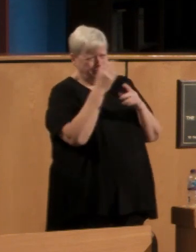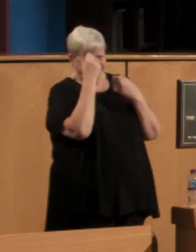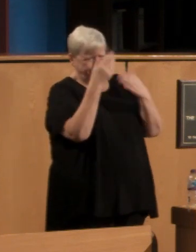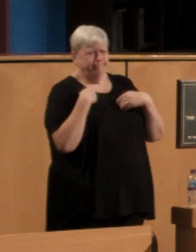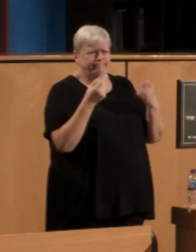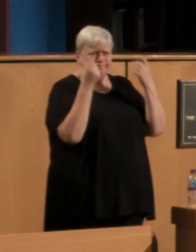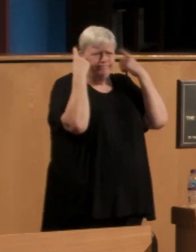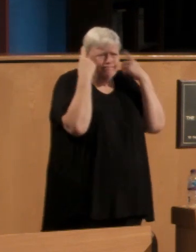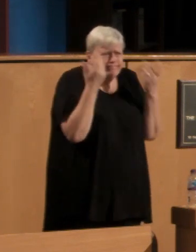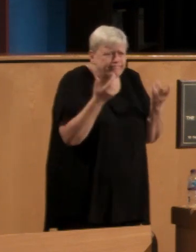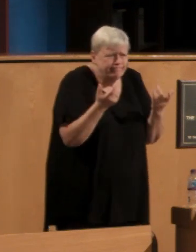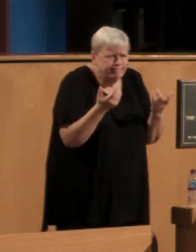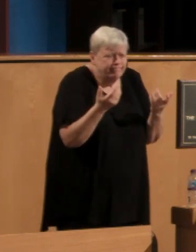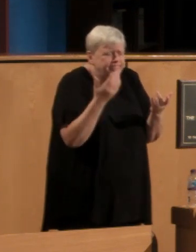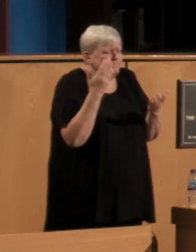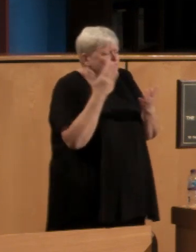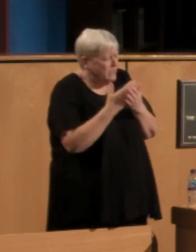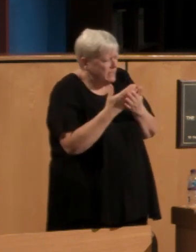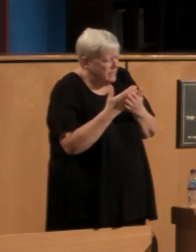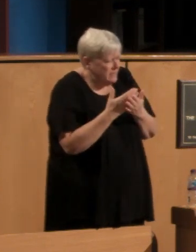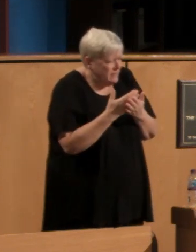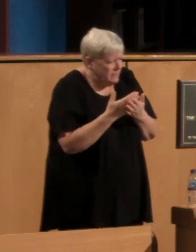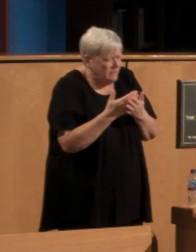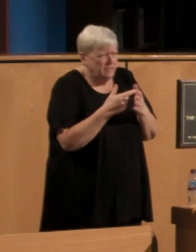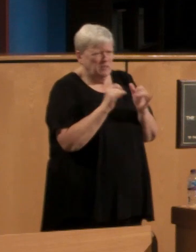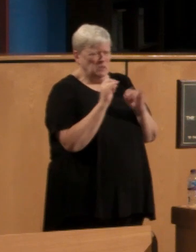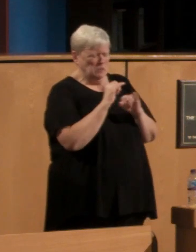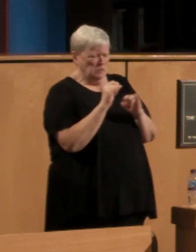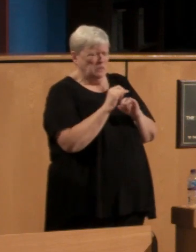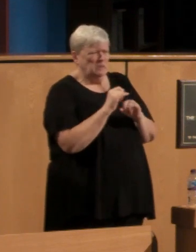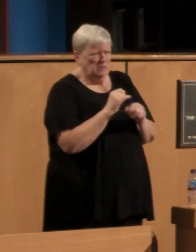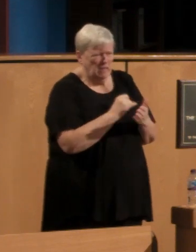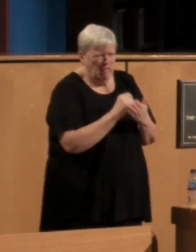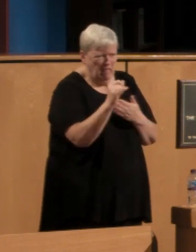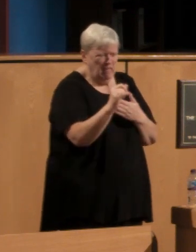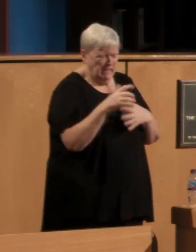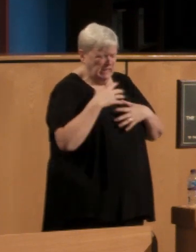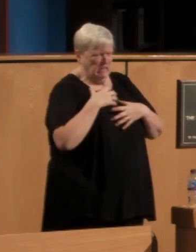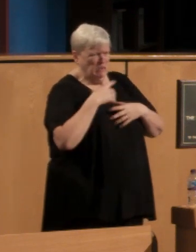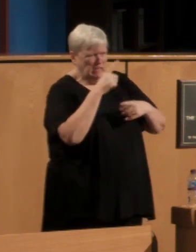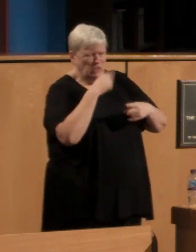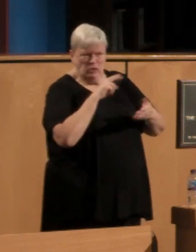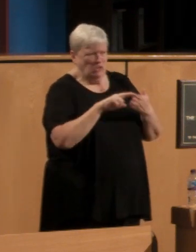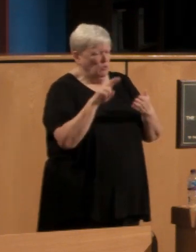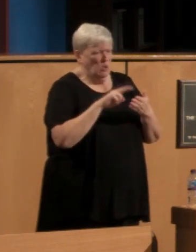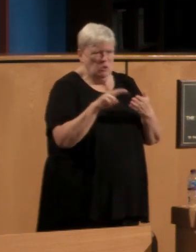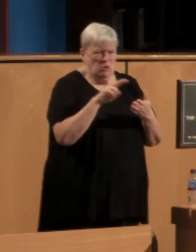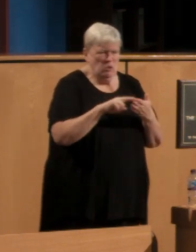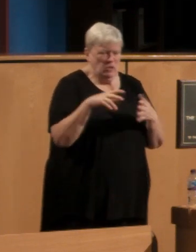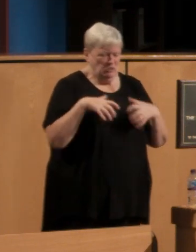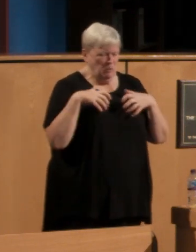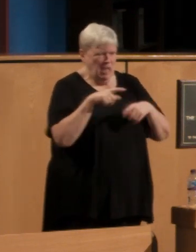perplexing, deviant, aberrant, eerie, unnatural,